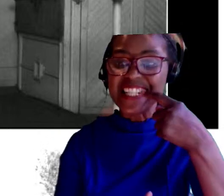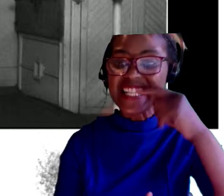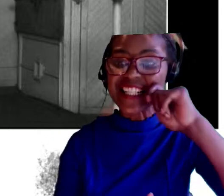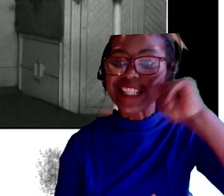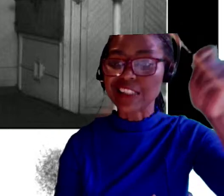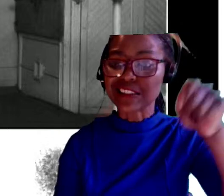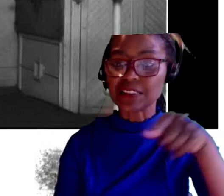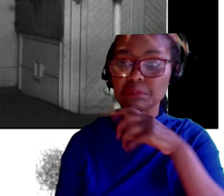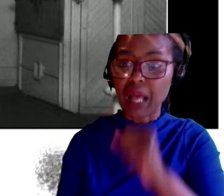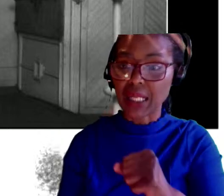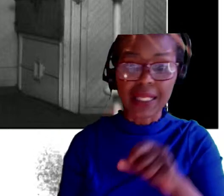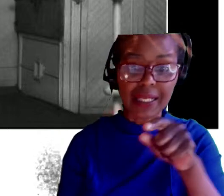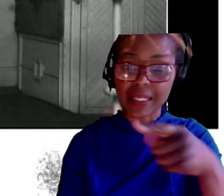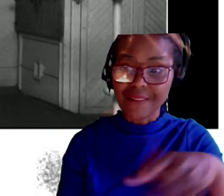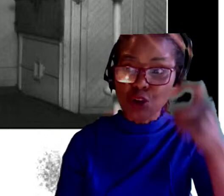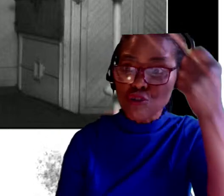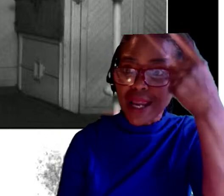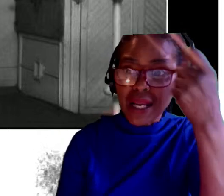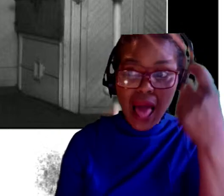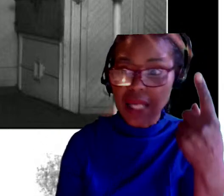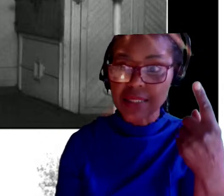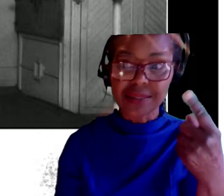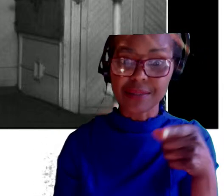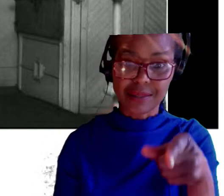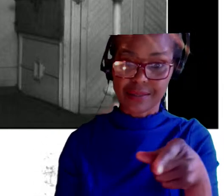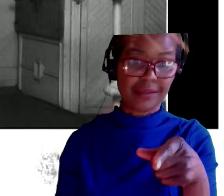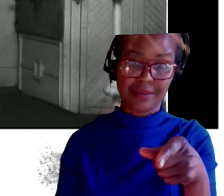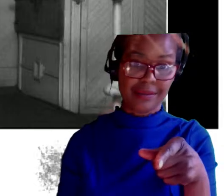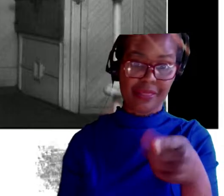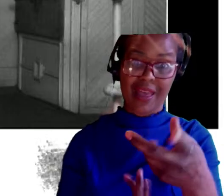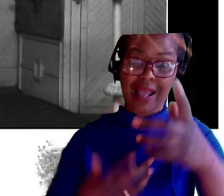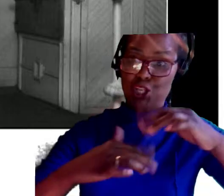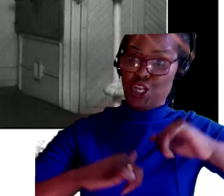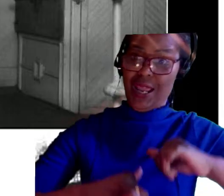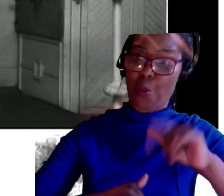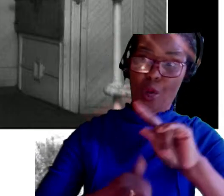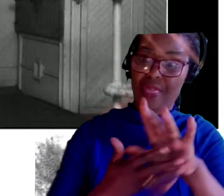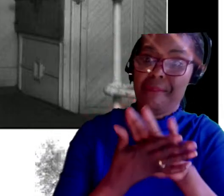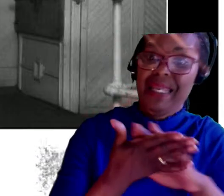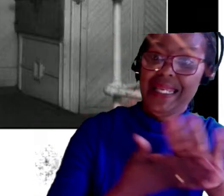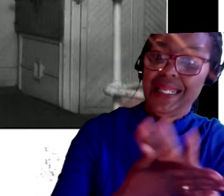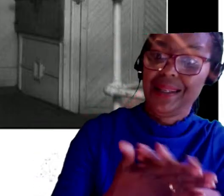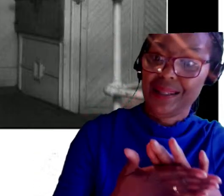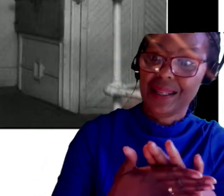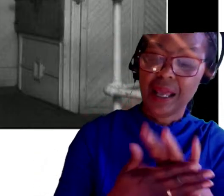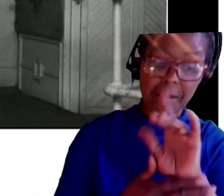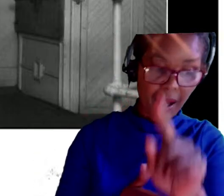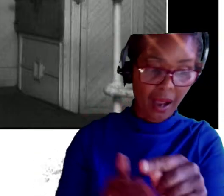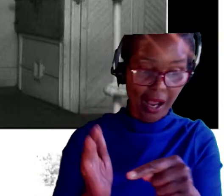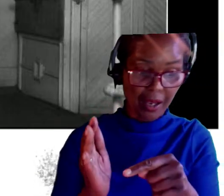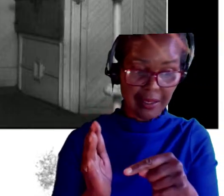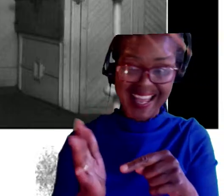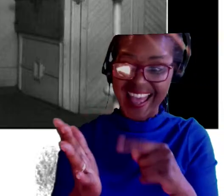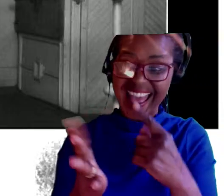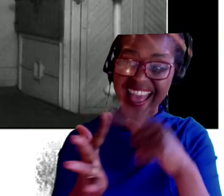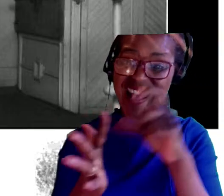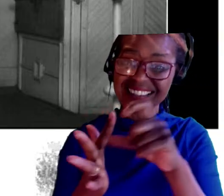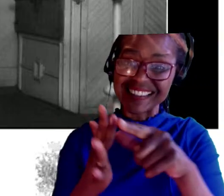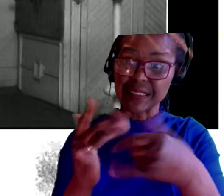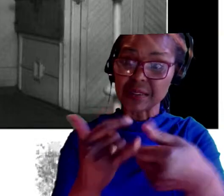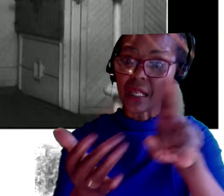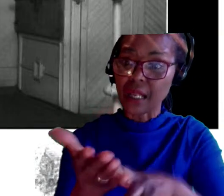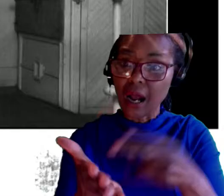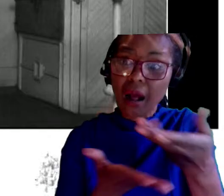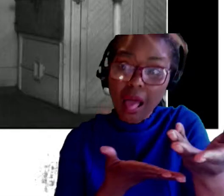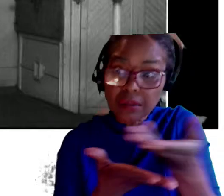mean. And by the by, Thomas Edison was also a consultant in its initial construction. For